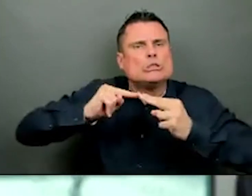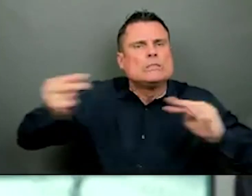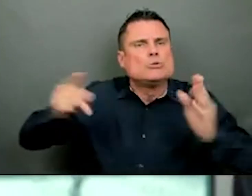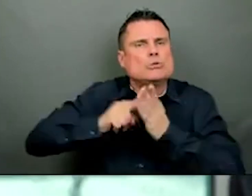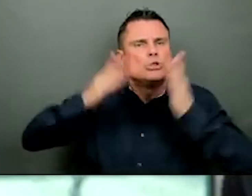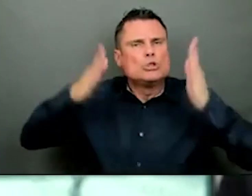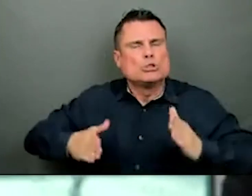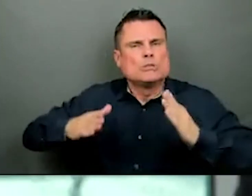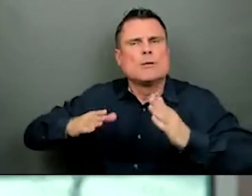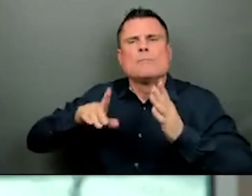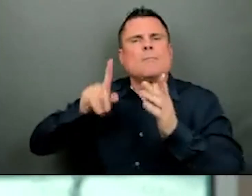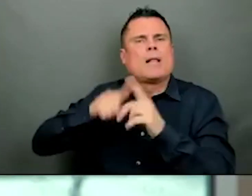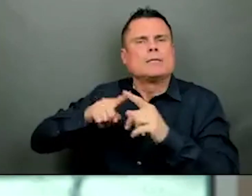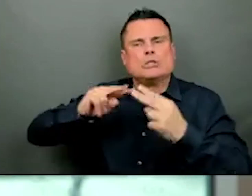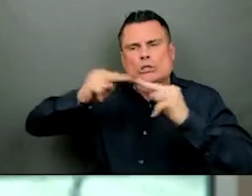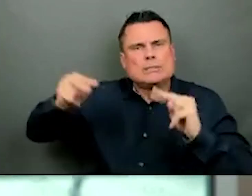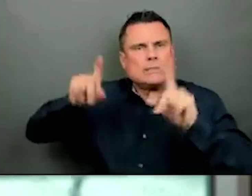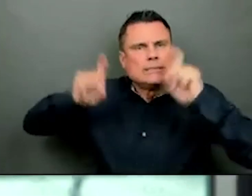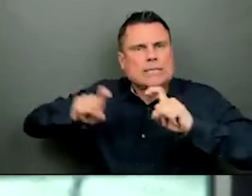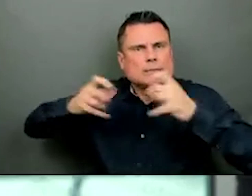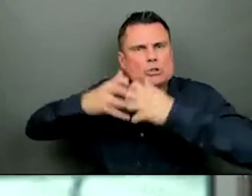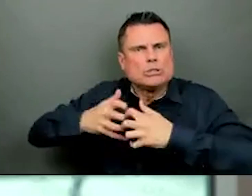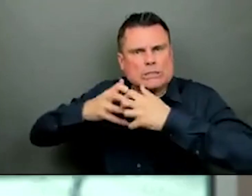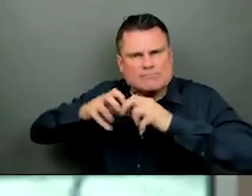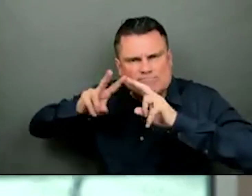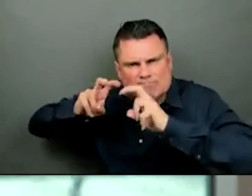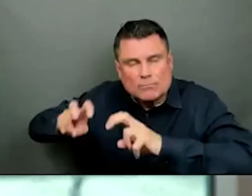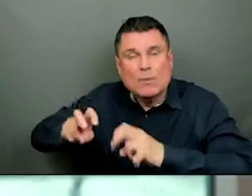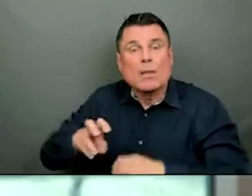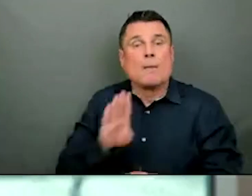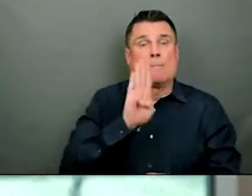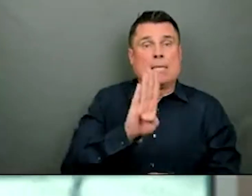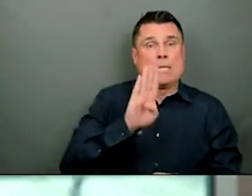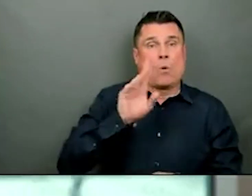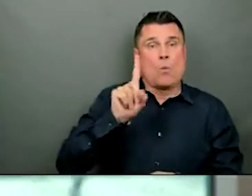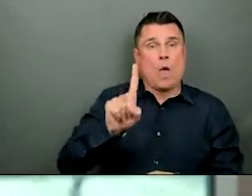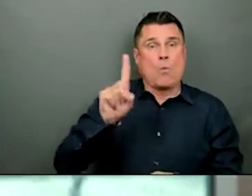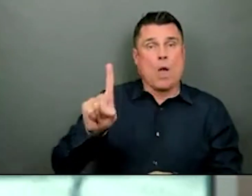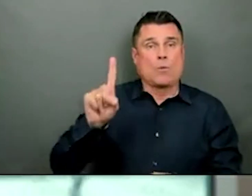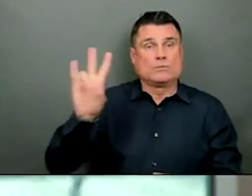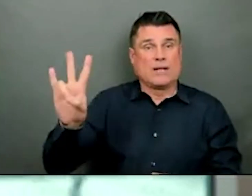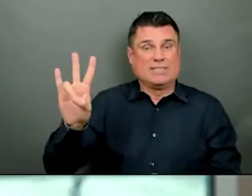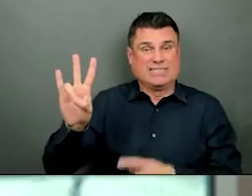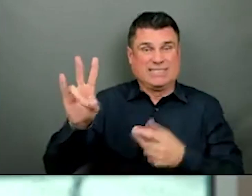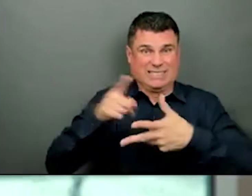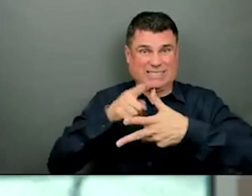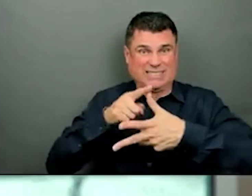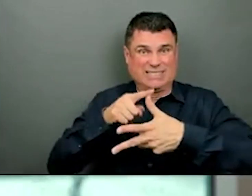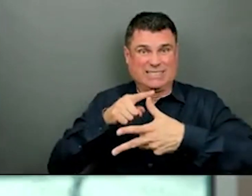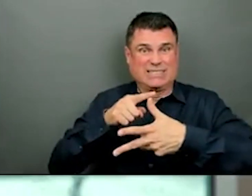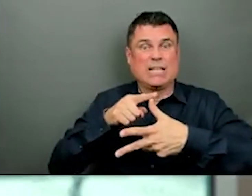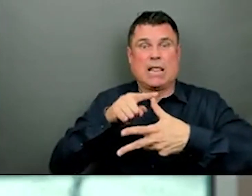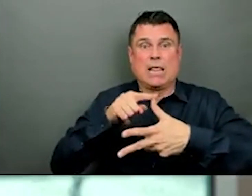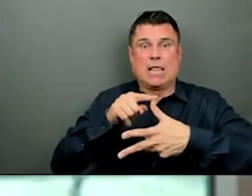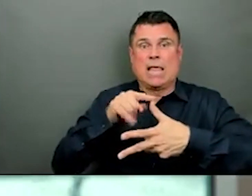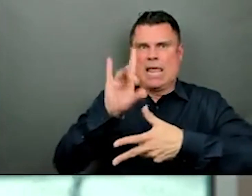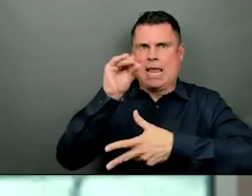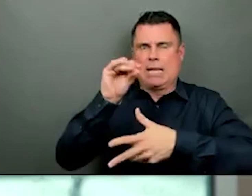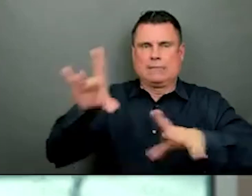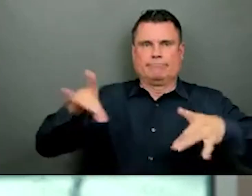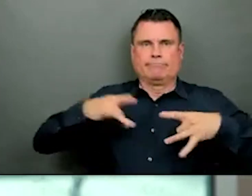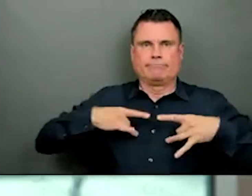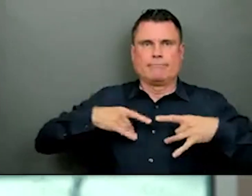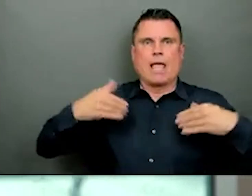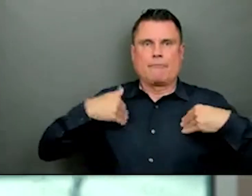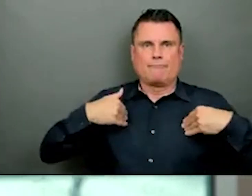The 80 of them were B117, one more of the B1351, which is associated with South Africa,